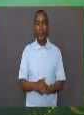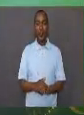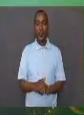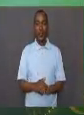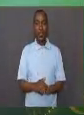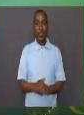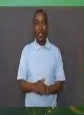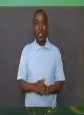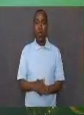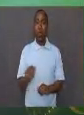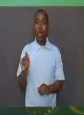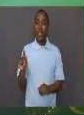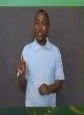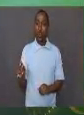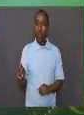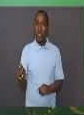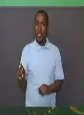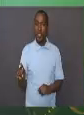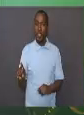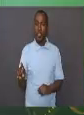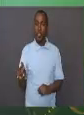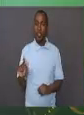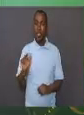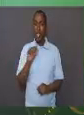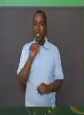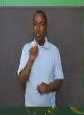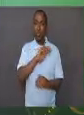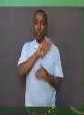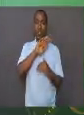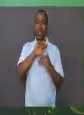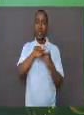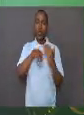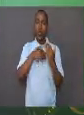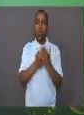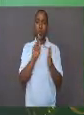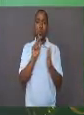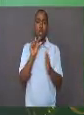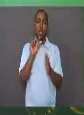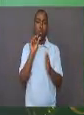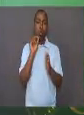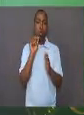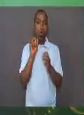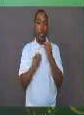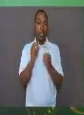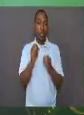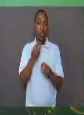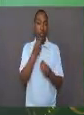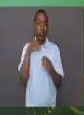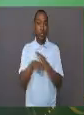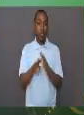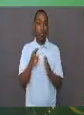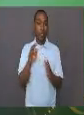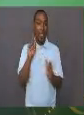Although pasteurization does not kill all microorganisms in food, it